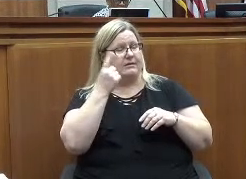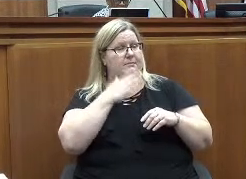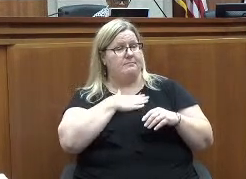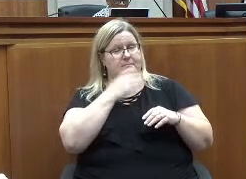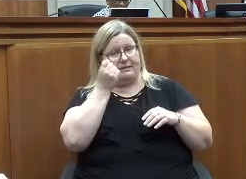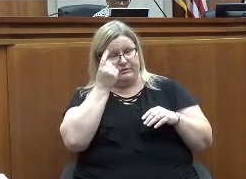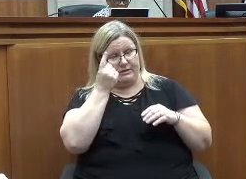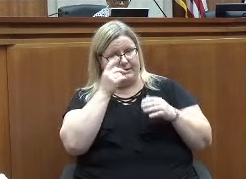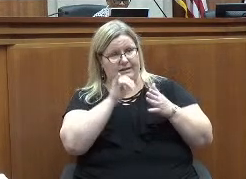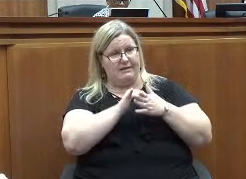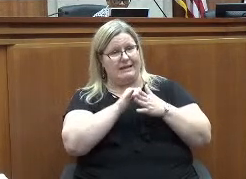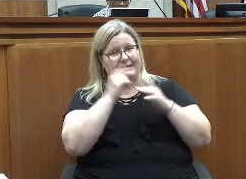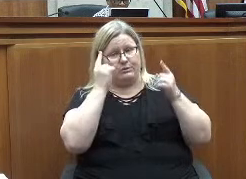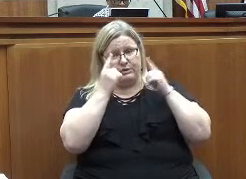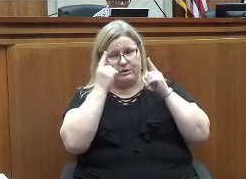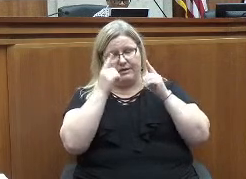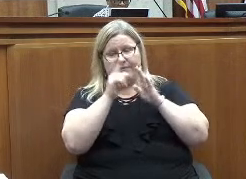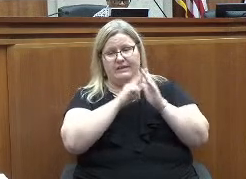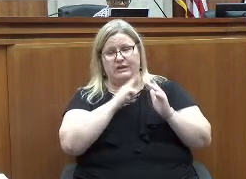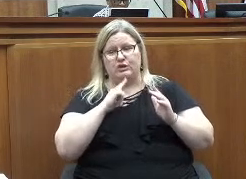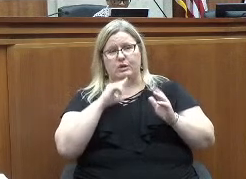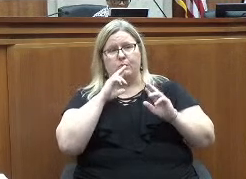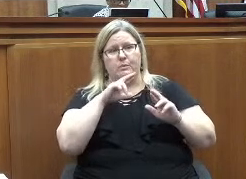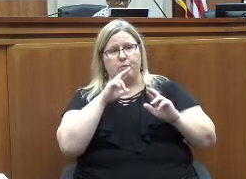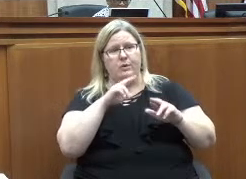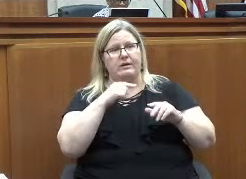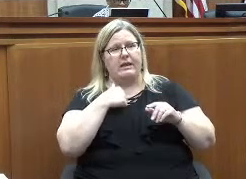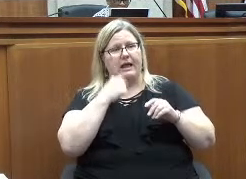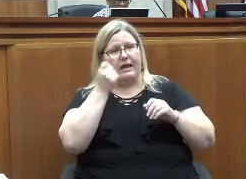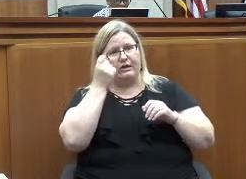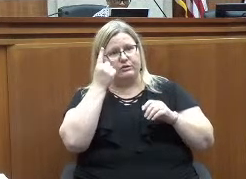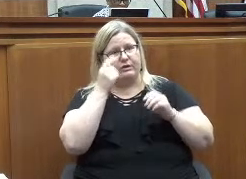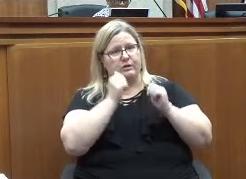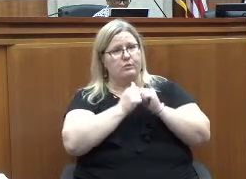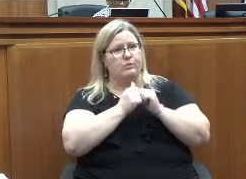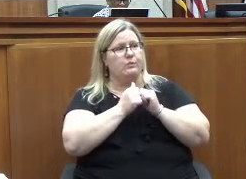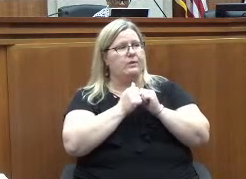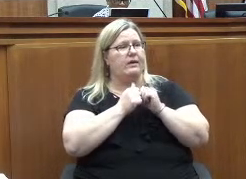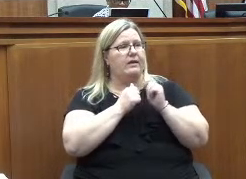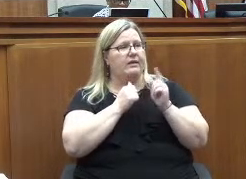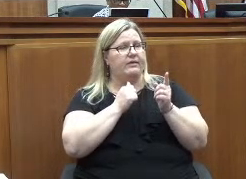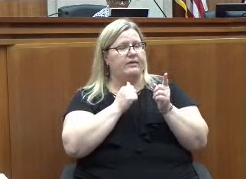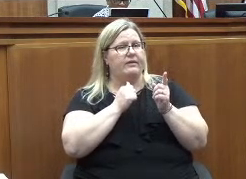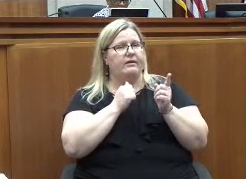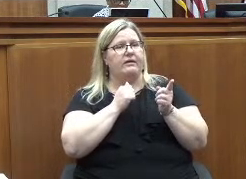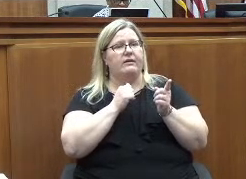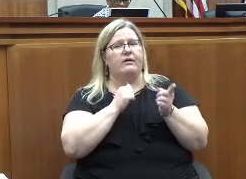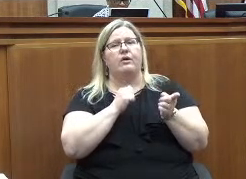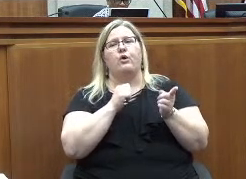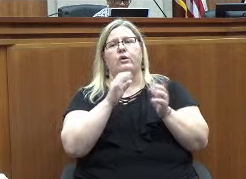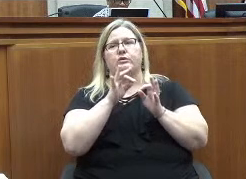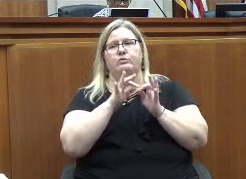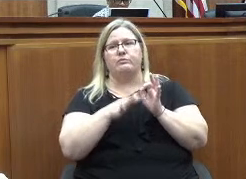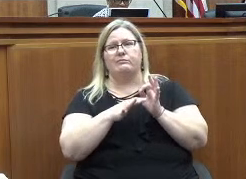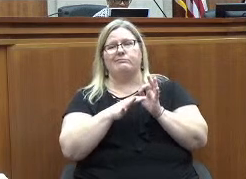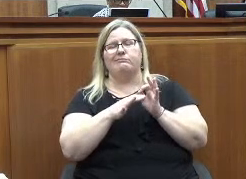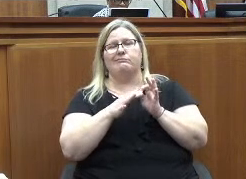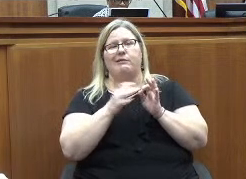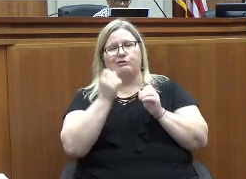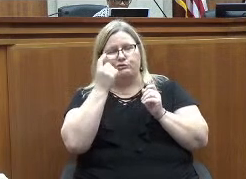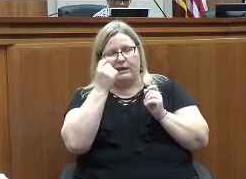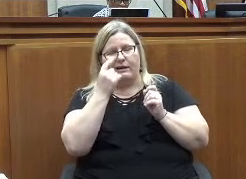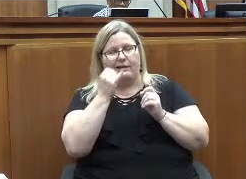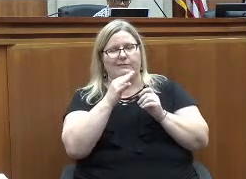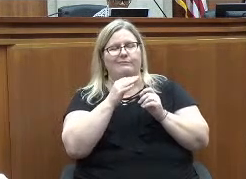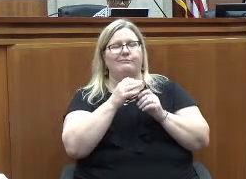the legislative report. And I agree with Shan's interpretation of it is that this is constituting a